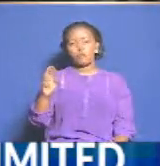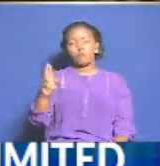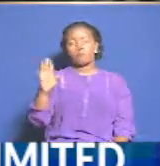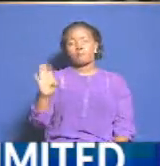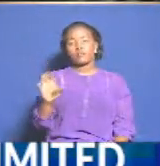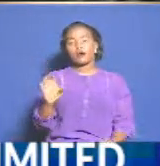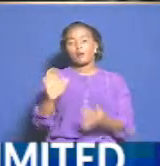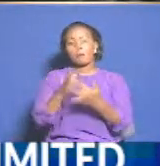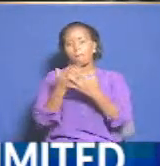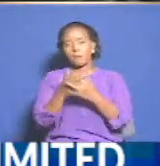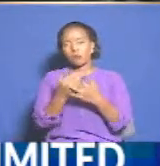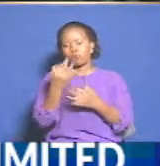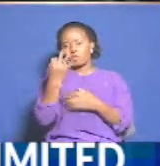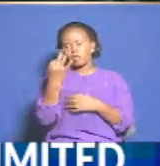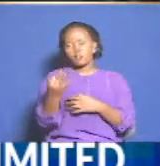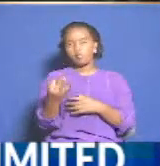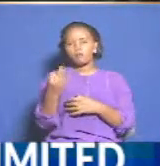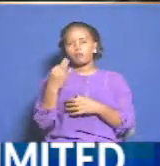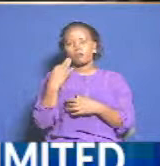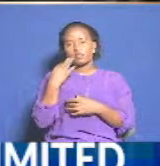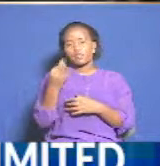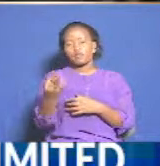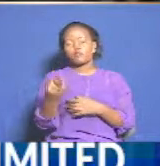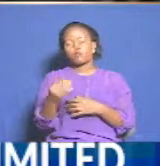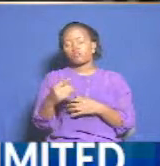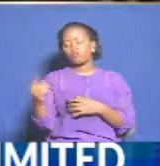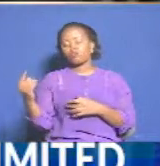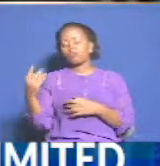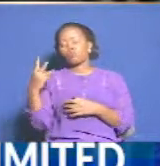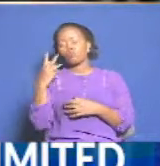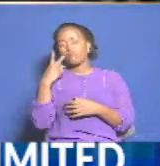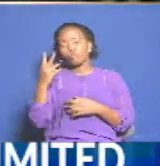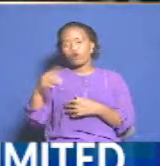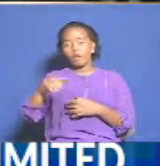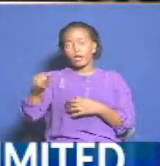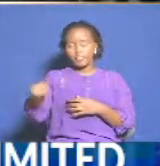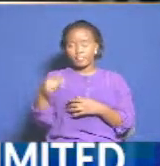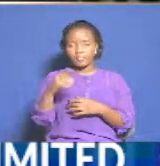over between 300 and 400 Kenyans have been employed